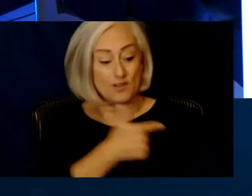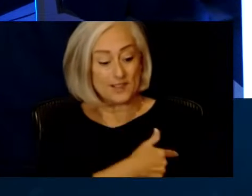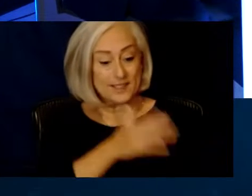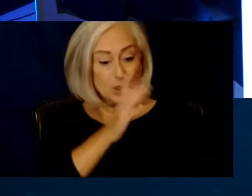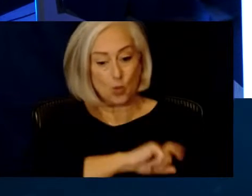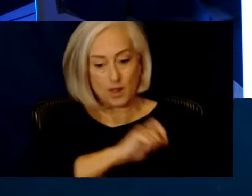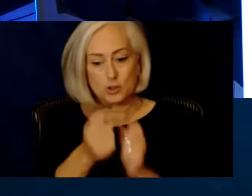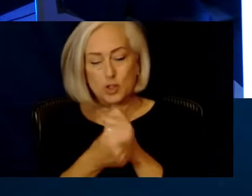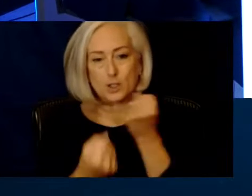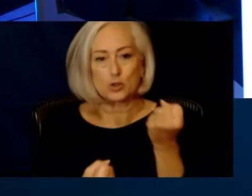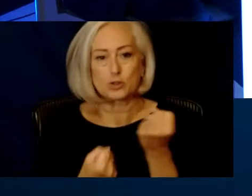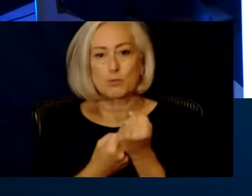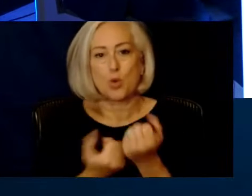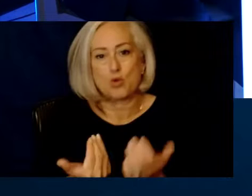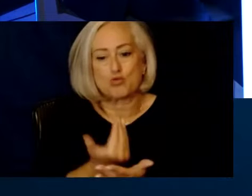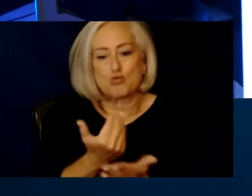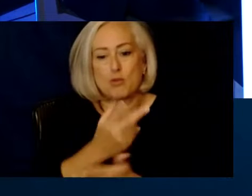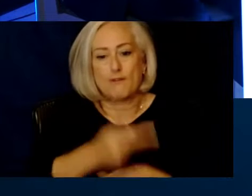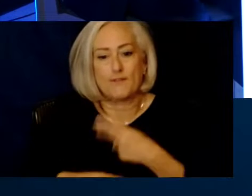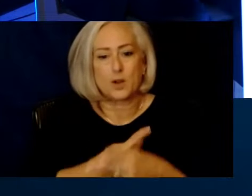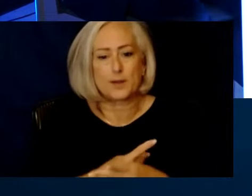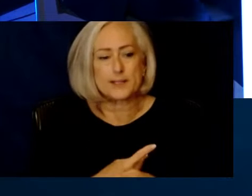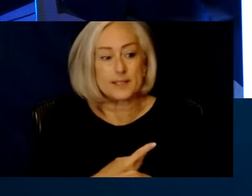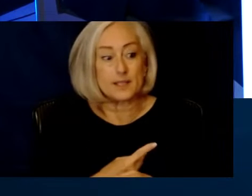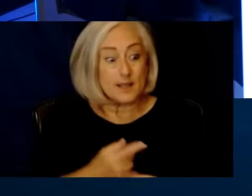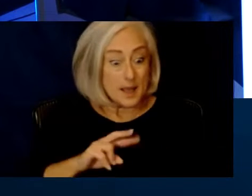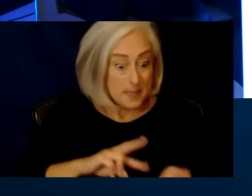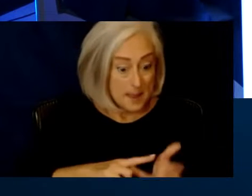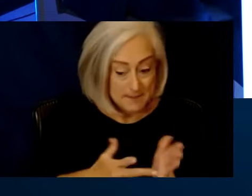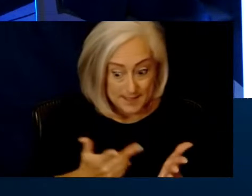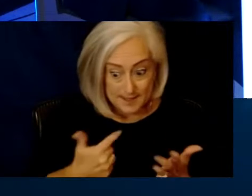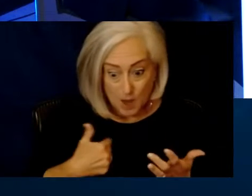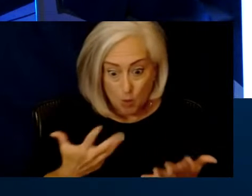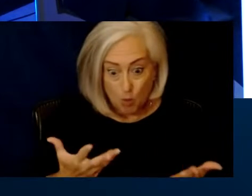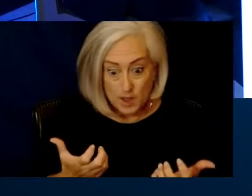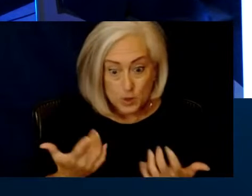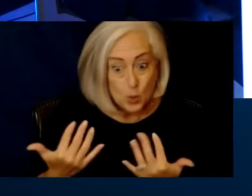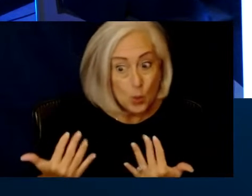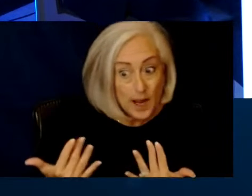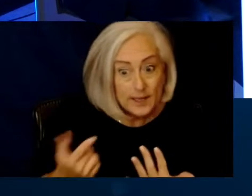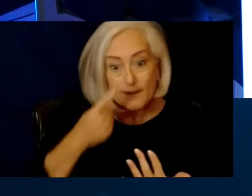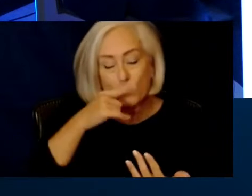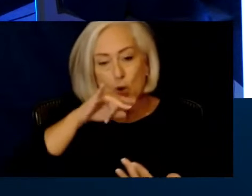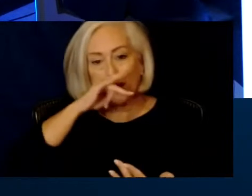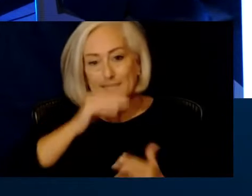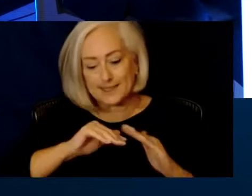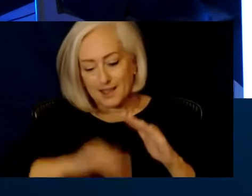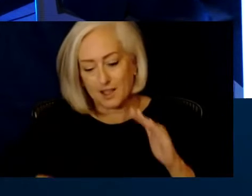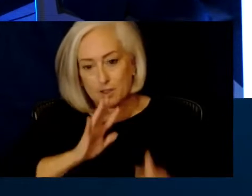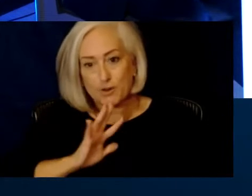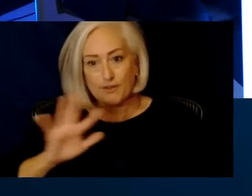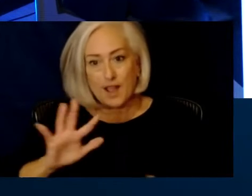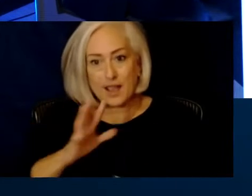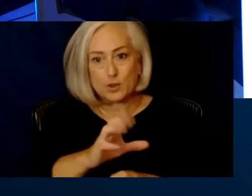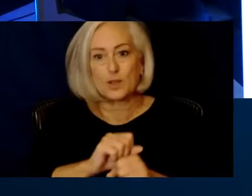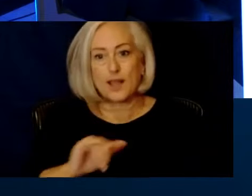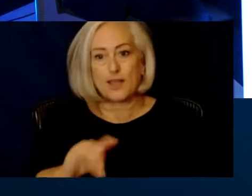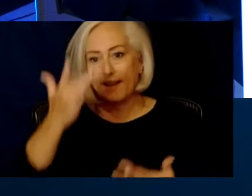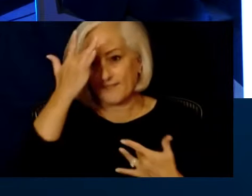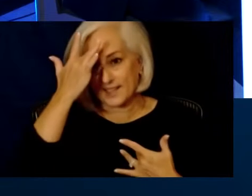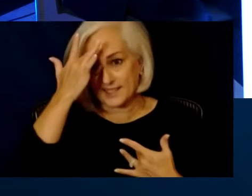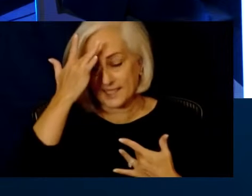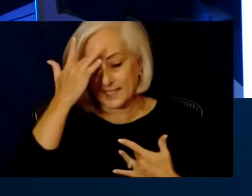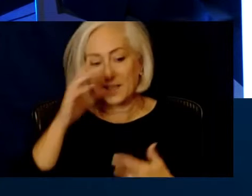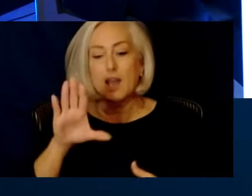latest variant. This makes me want to wait for my kids who are under the age of 5 to get the vaccine and her booster